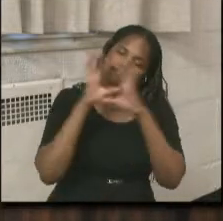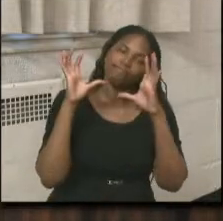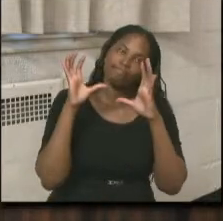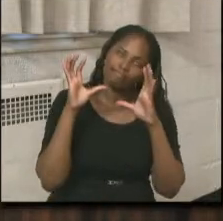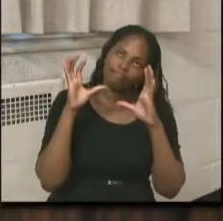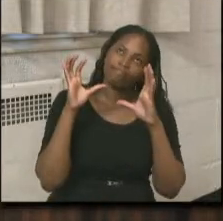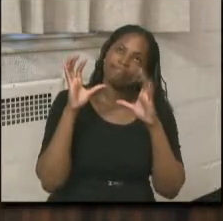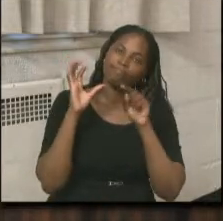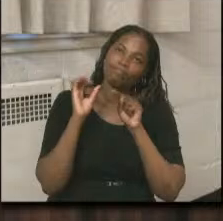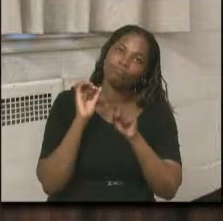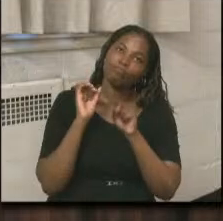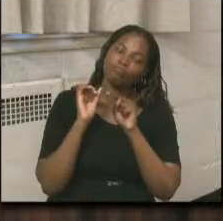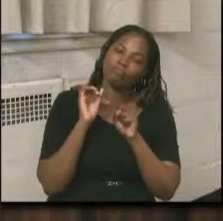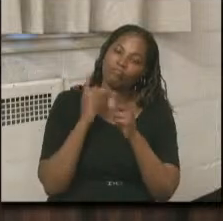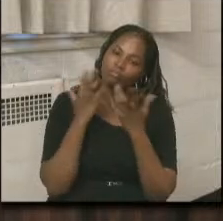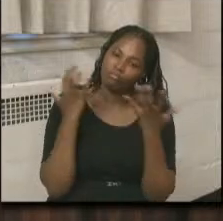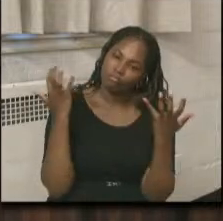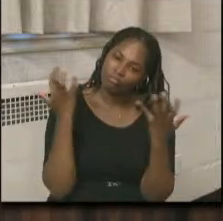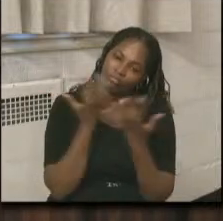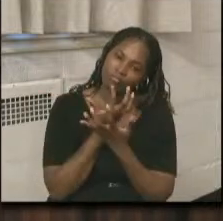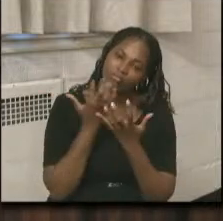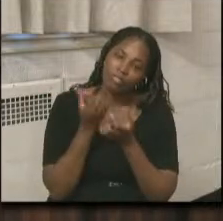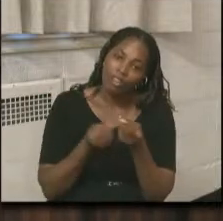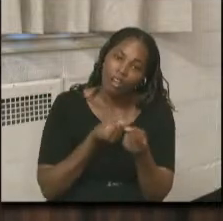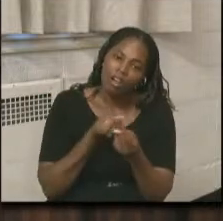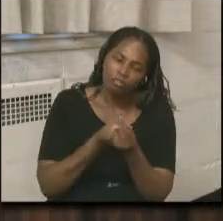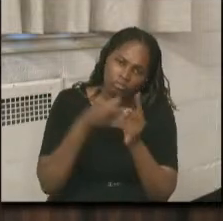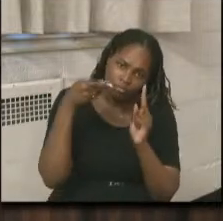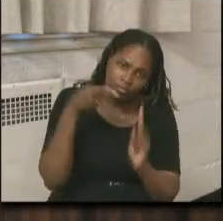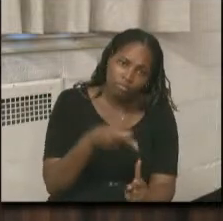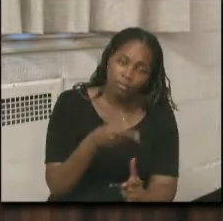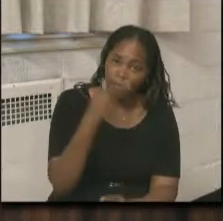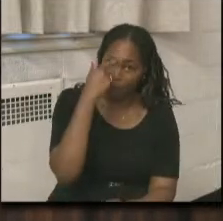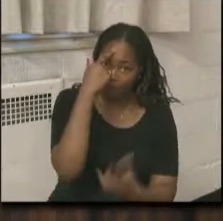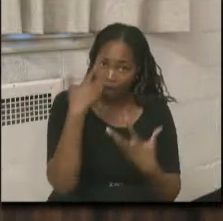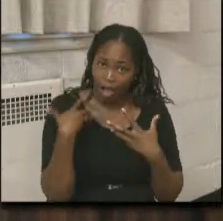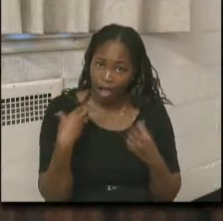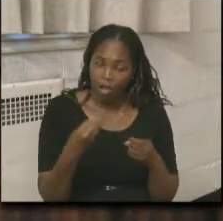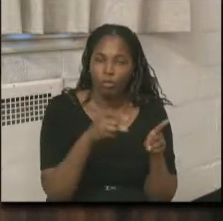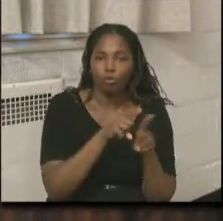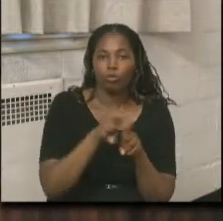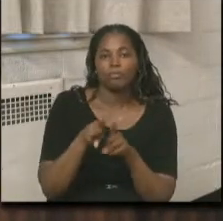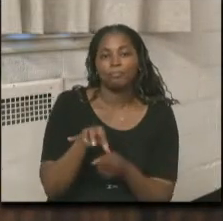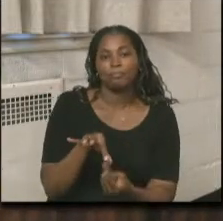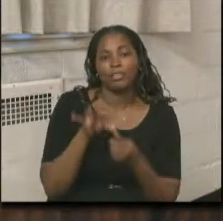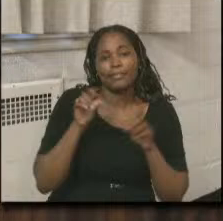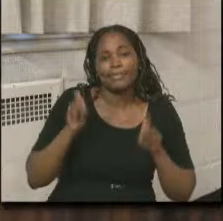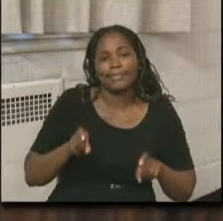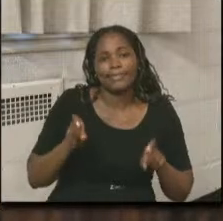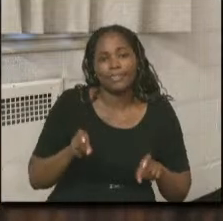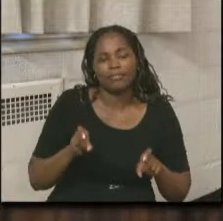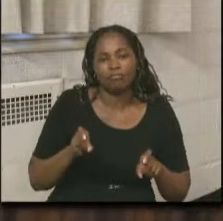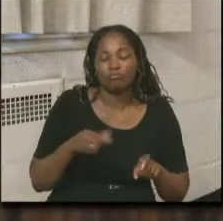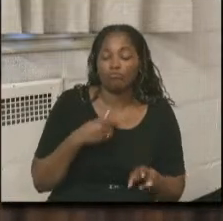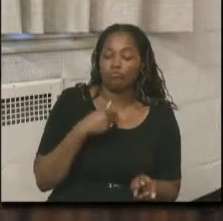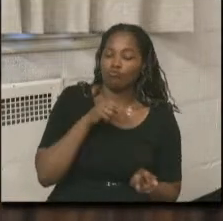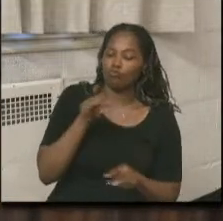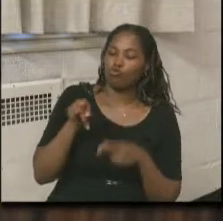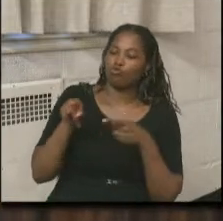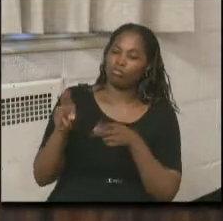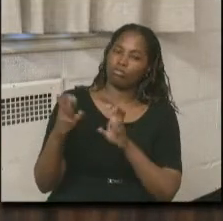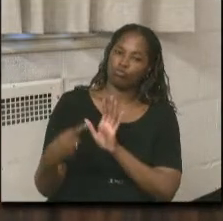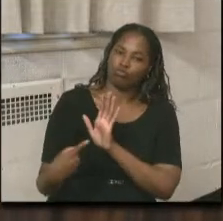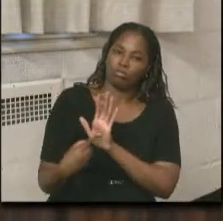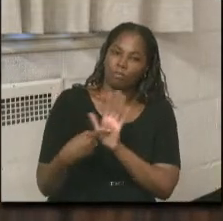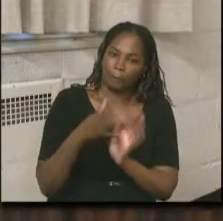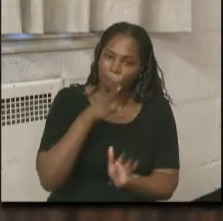an amazing advocate for mental health and special needs. I think of you as the parent advocate. Not only do